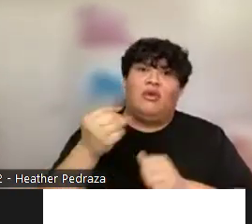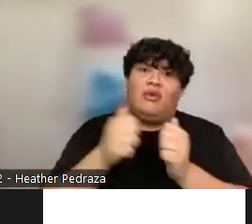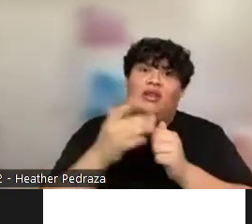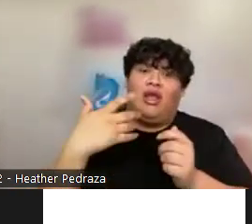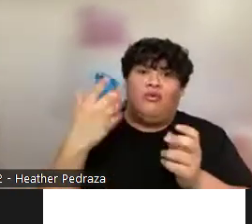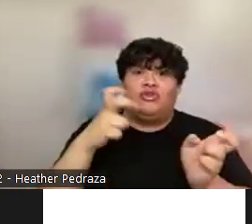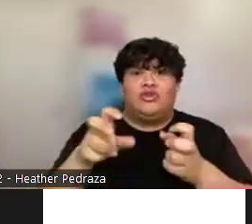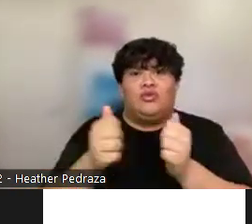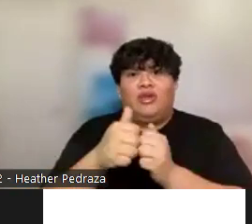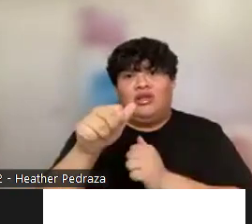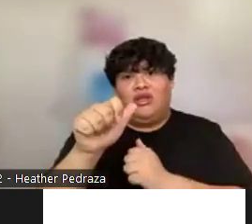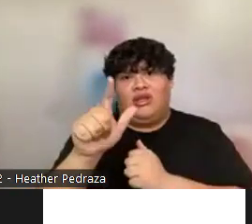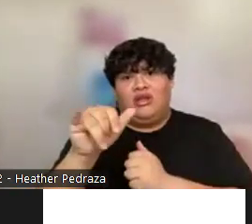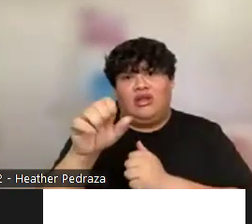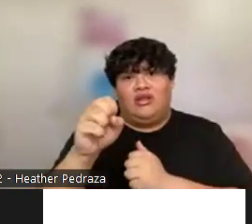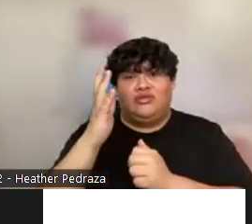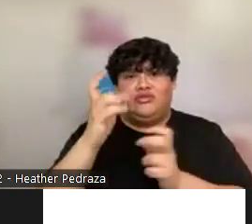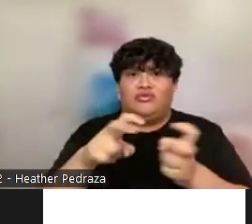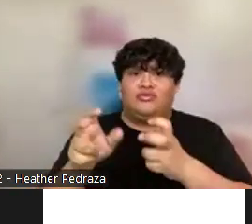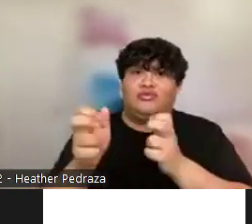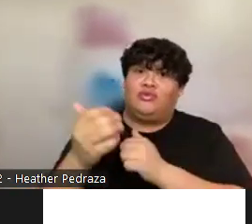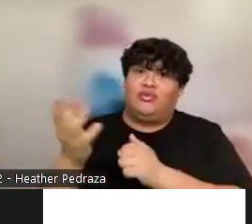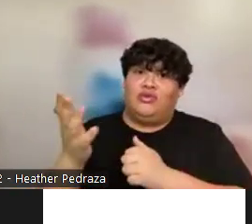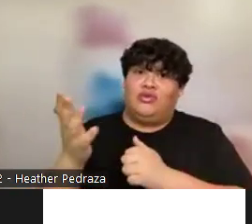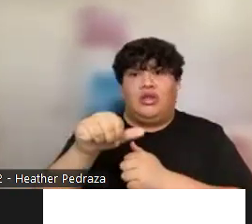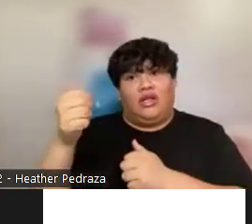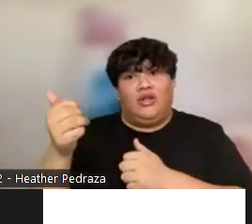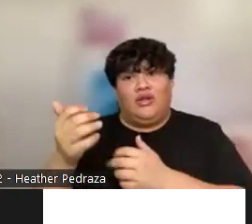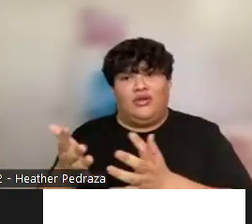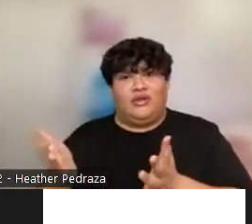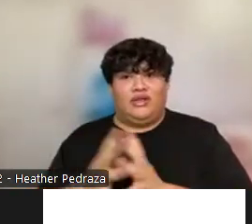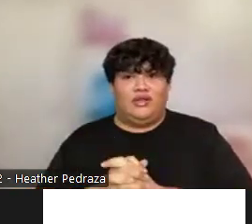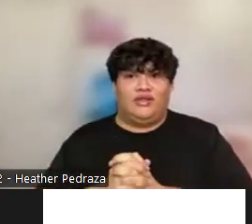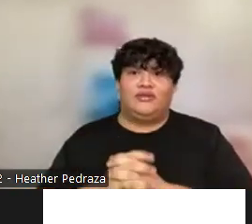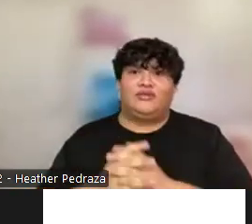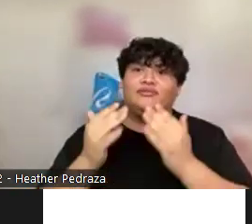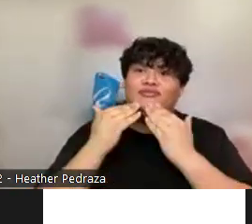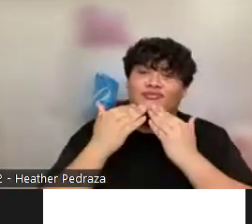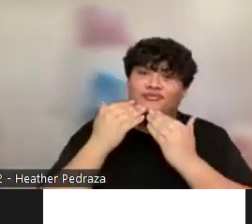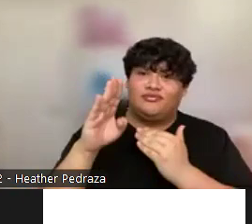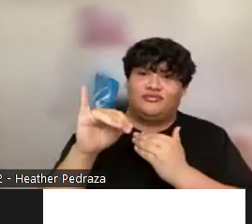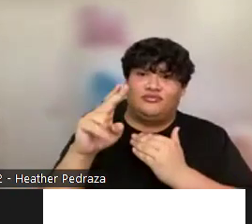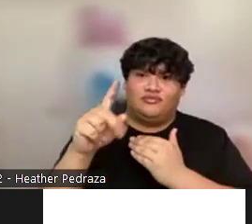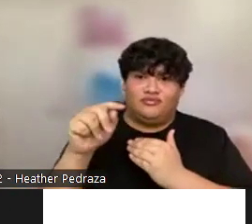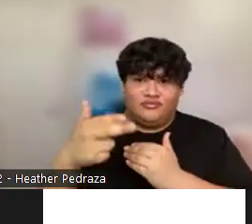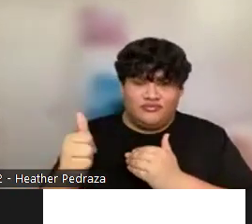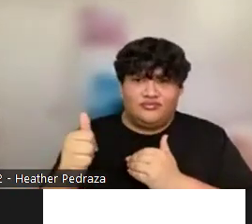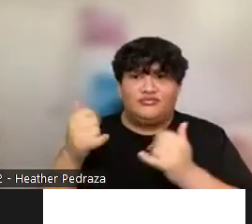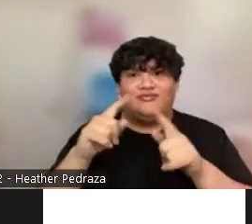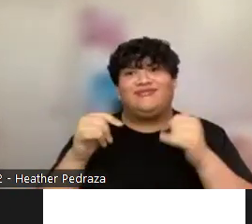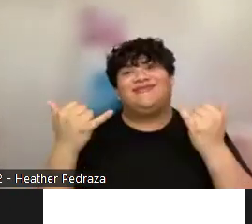it over to Alicia, who I believe is going to transition to our next agenda item. Thanks, Bertha. Yeah, so